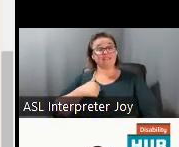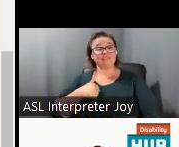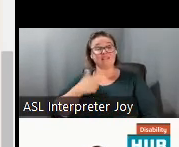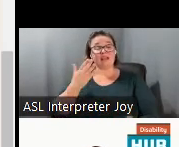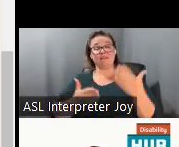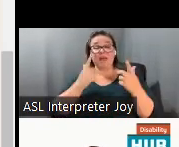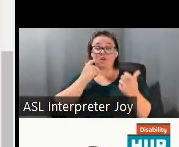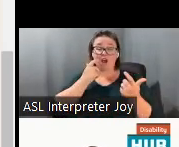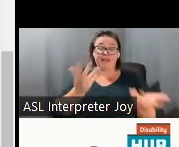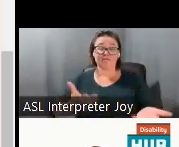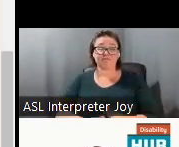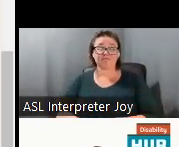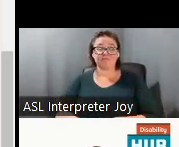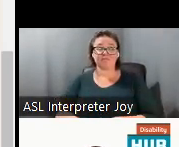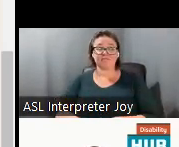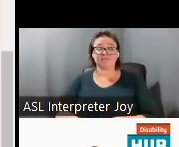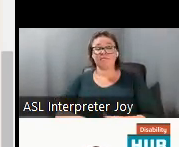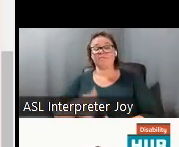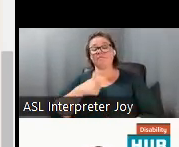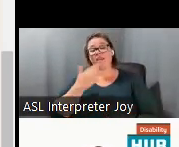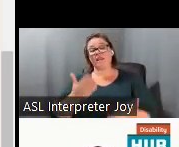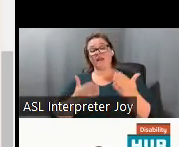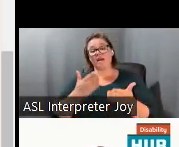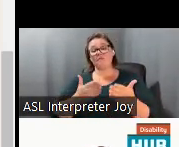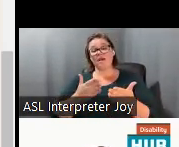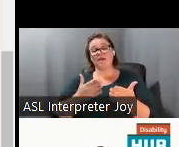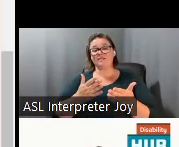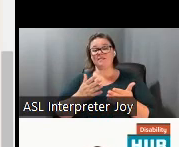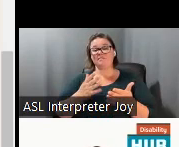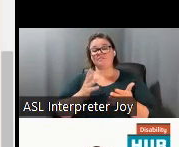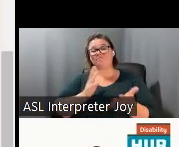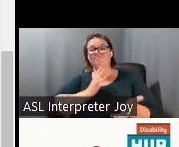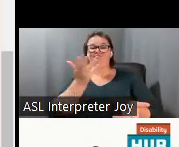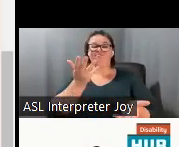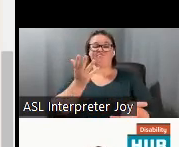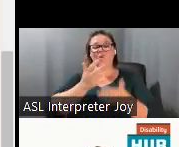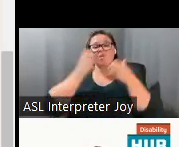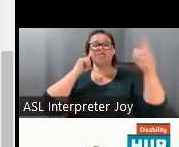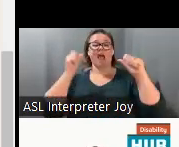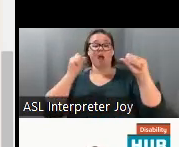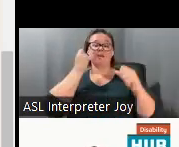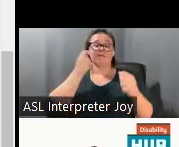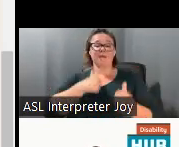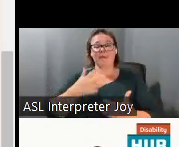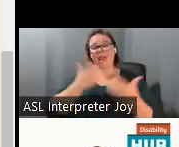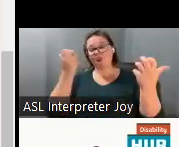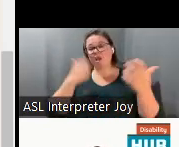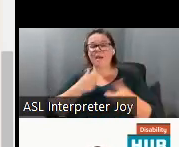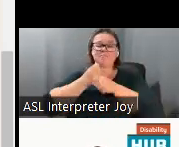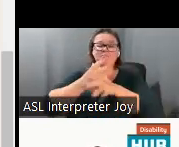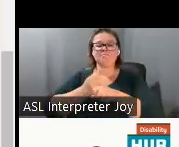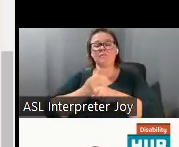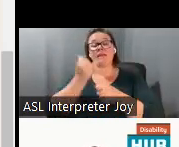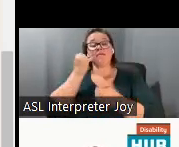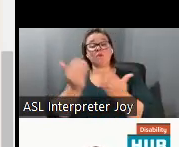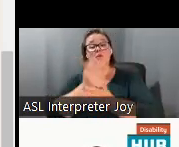cry. I might get offensive or loud if I'm angry. New people are at the table. This is